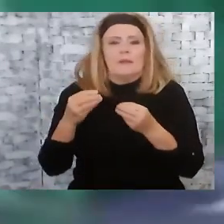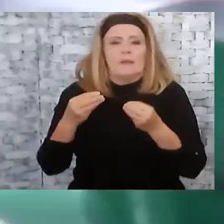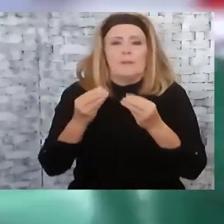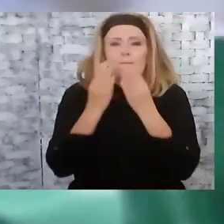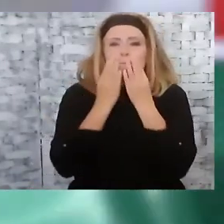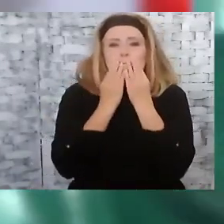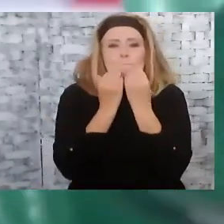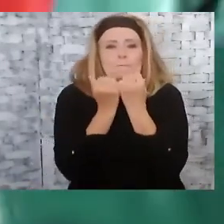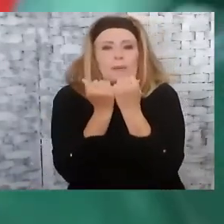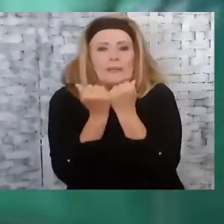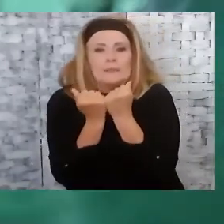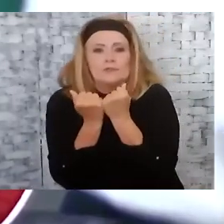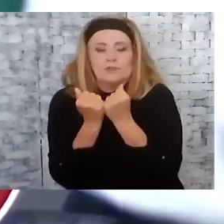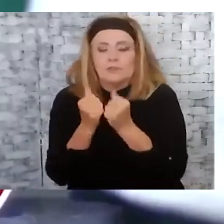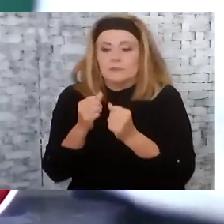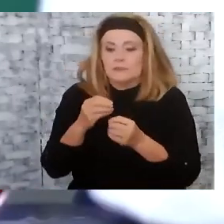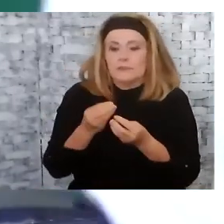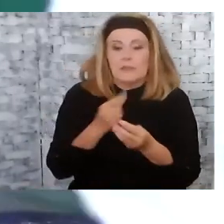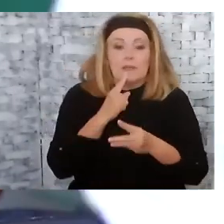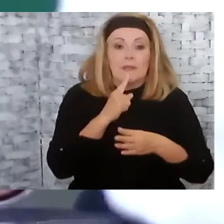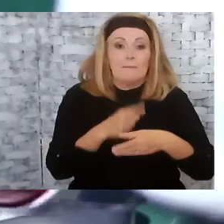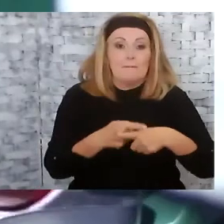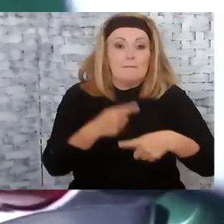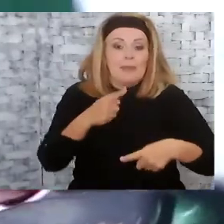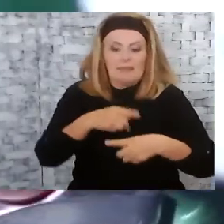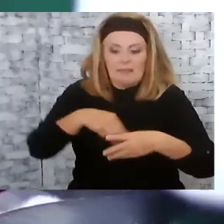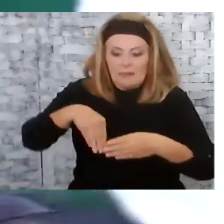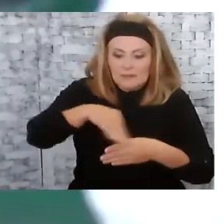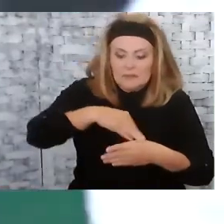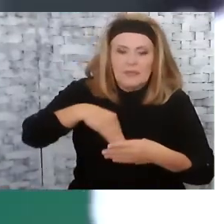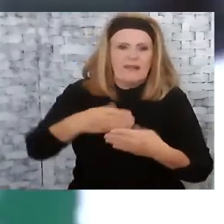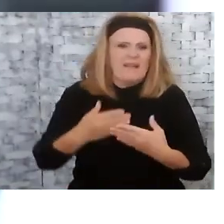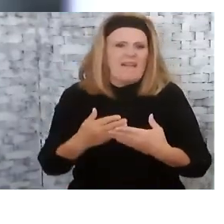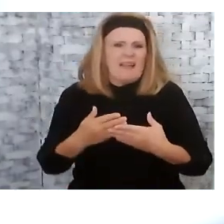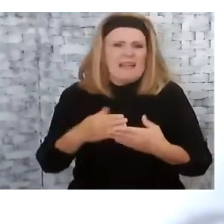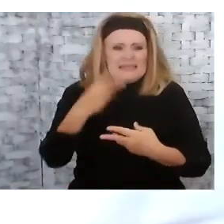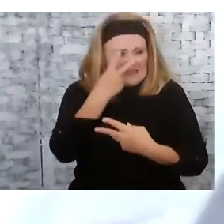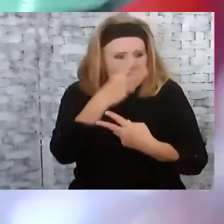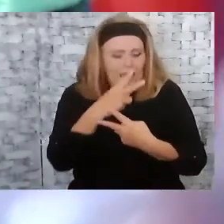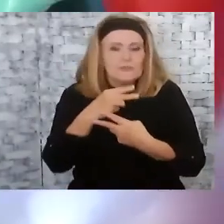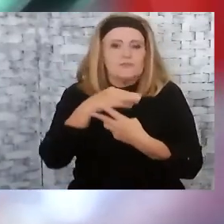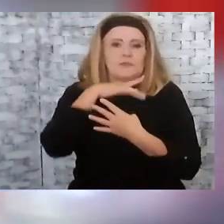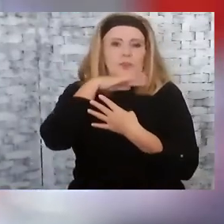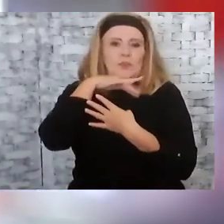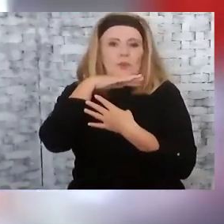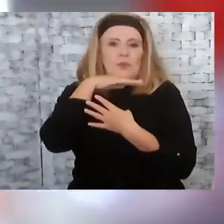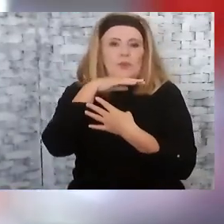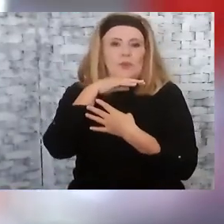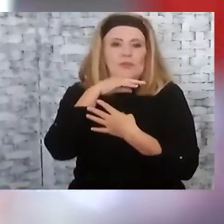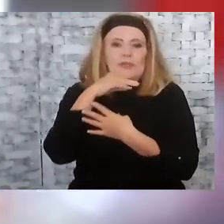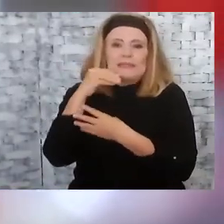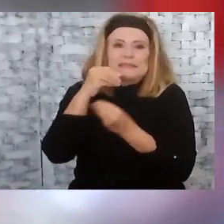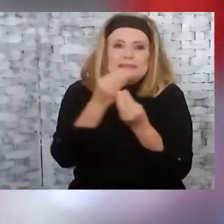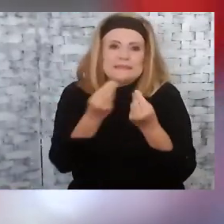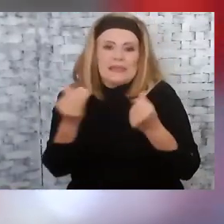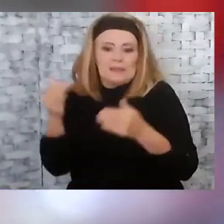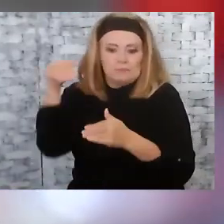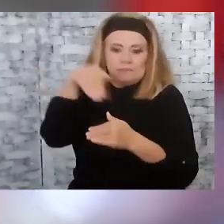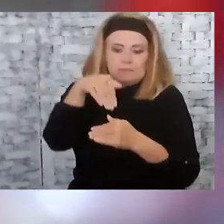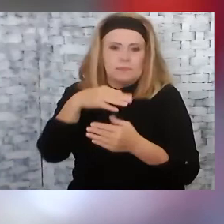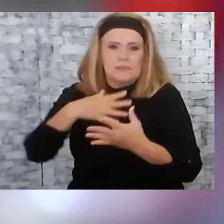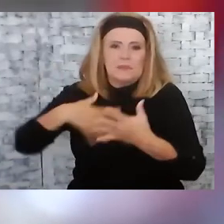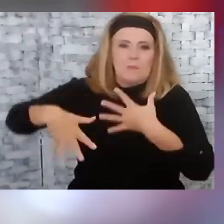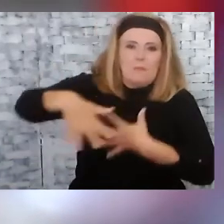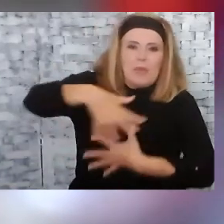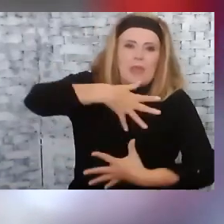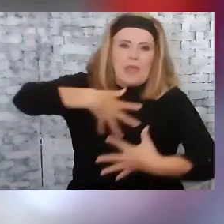tabulated, then the lots are combined with flux, which looks a lot like you're actually making matters worse by pouring a bunch of dirty sand in with the